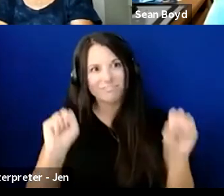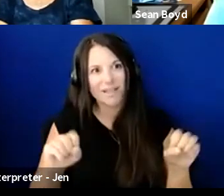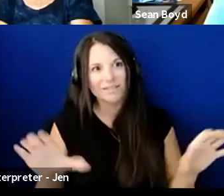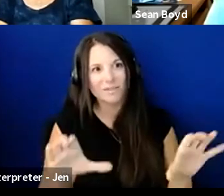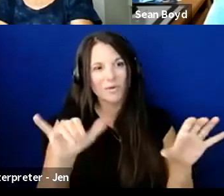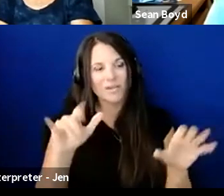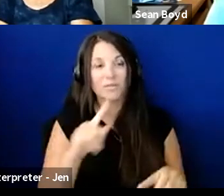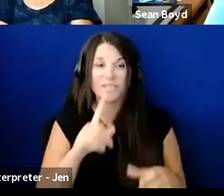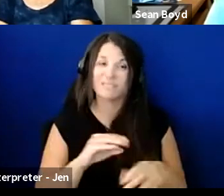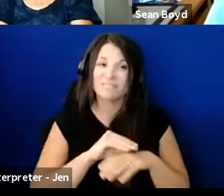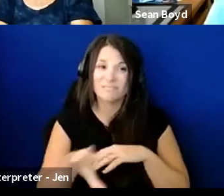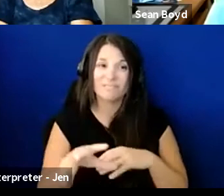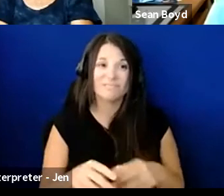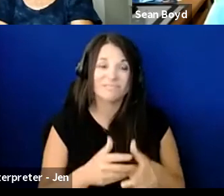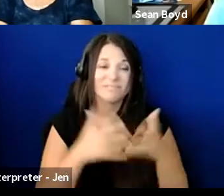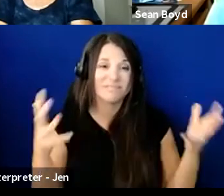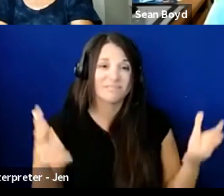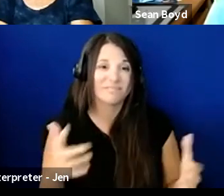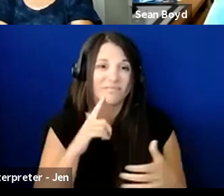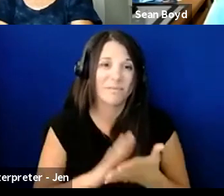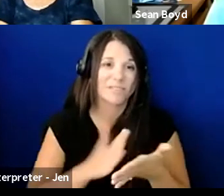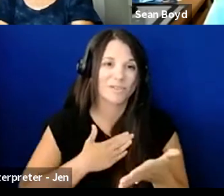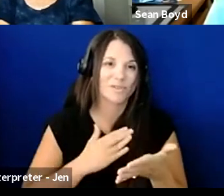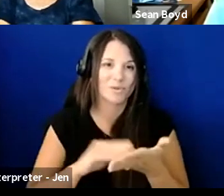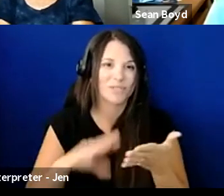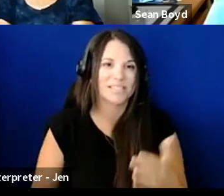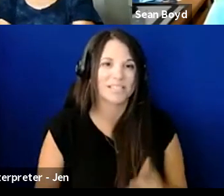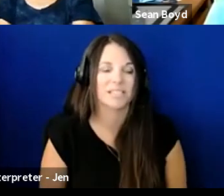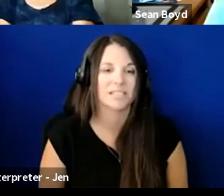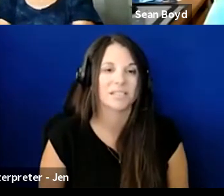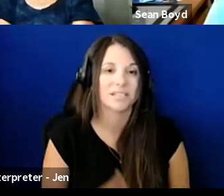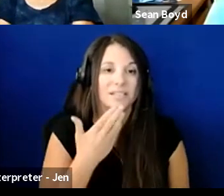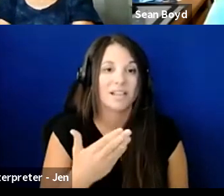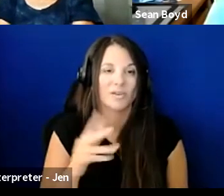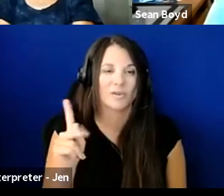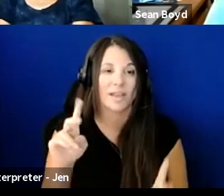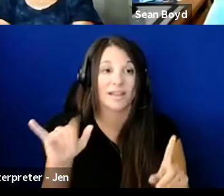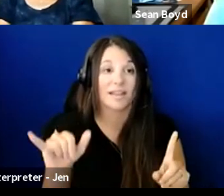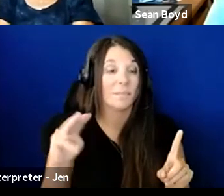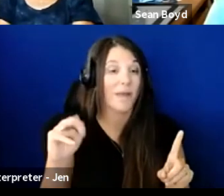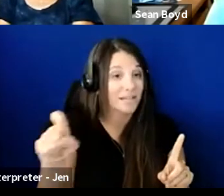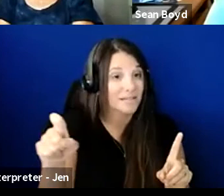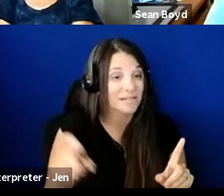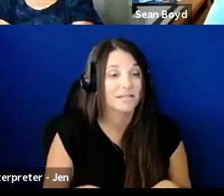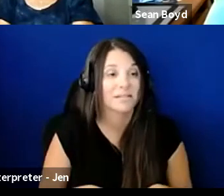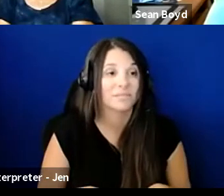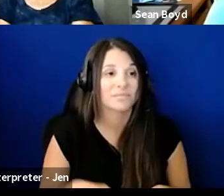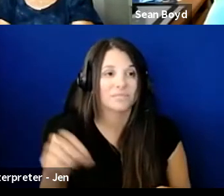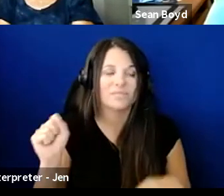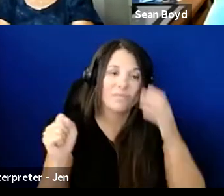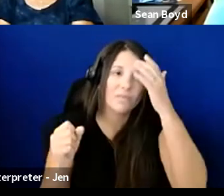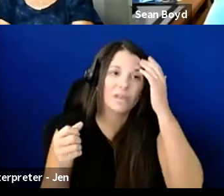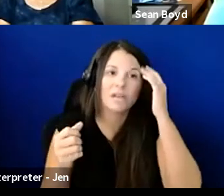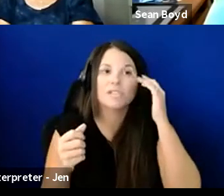difference for my students. Thank you, Kelly. Max? Yeah, so I just want to mention something.